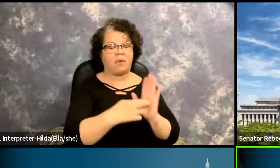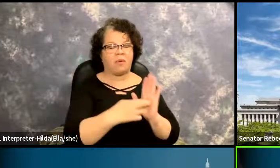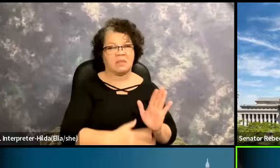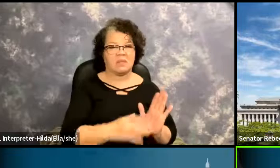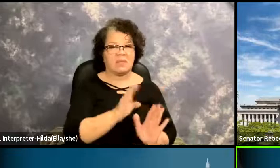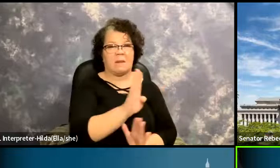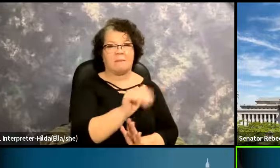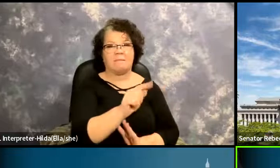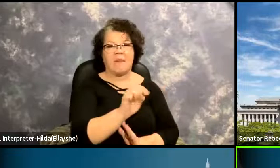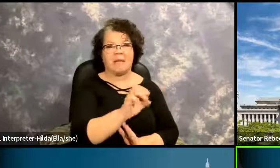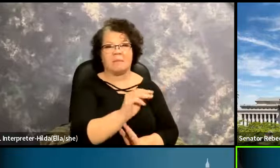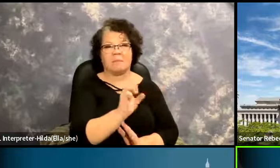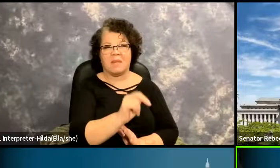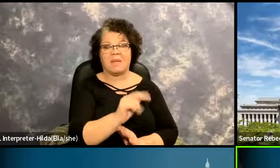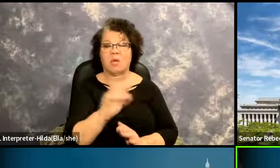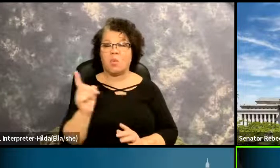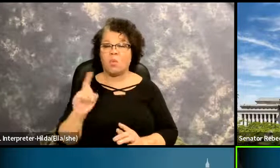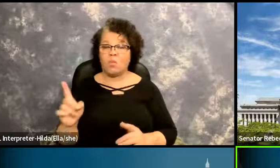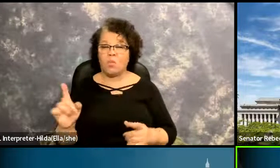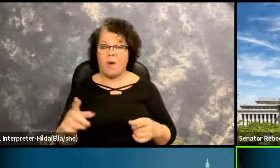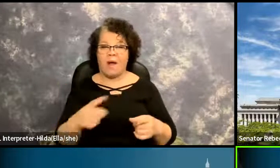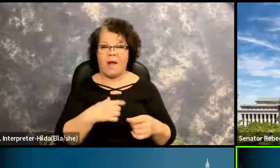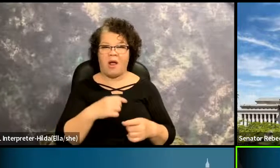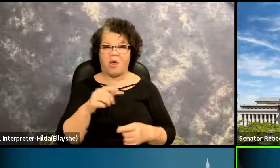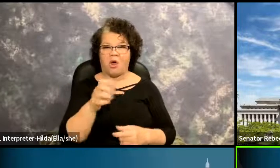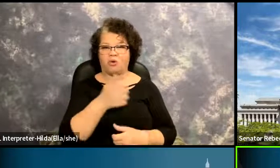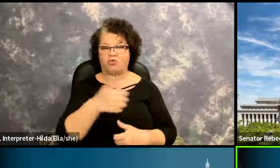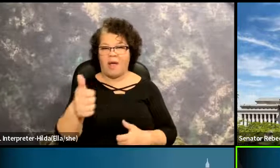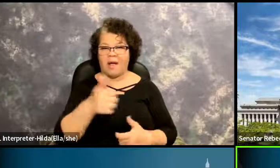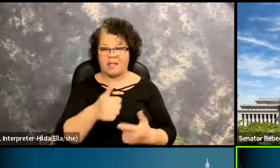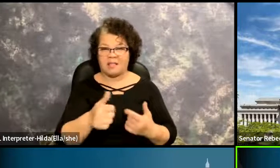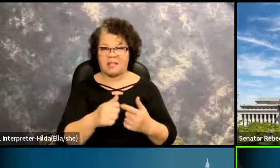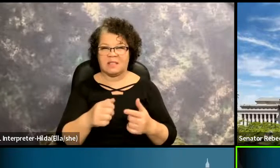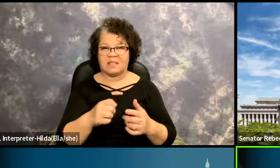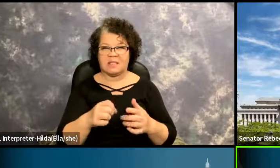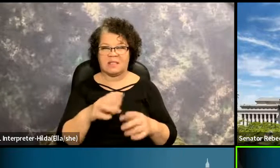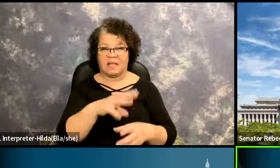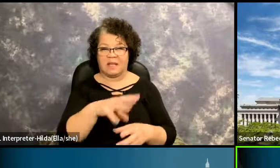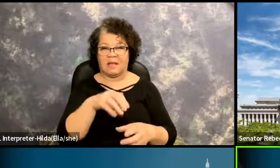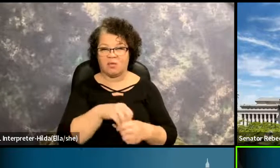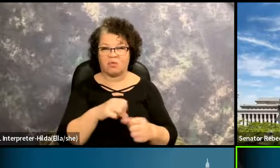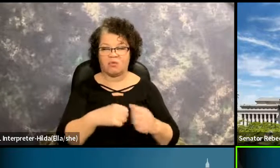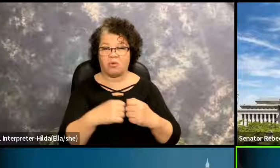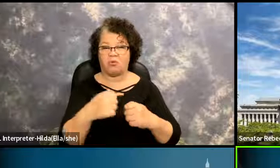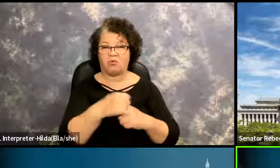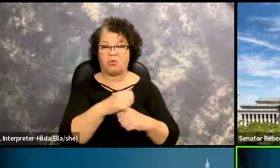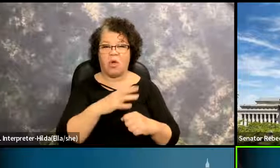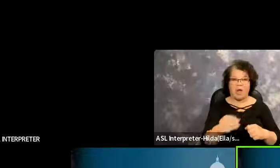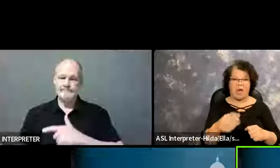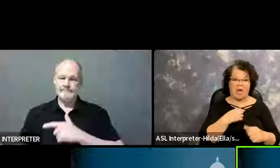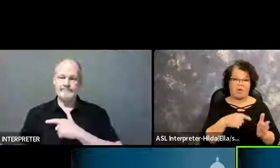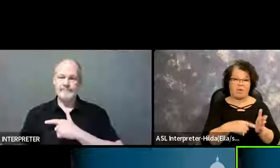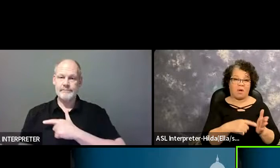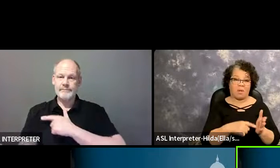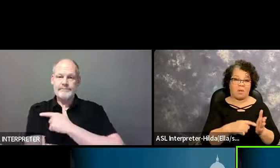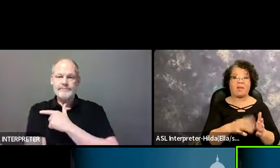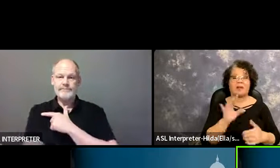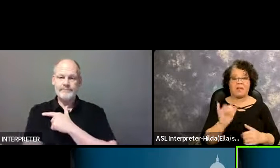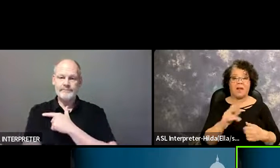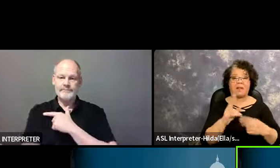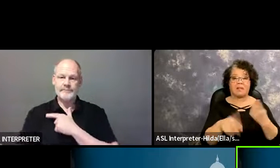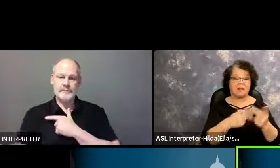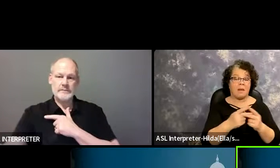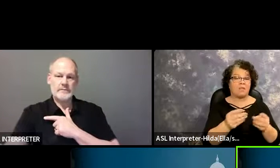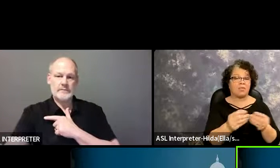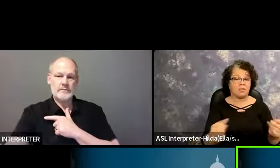the intersection of where transit infrastructure is, affordability, and density. And those are the kind of intersectional solutions that